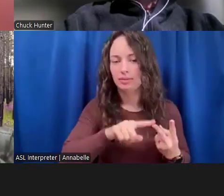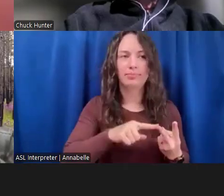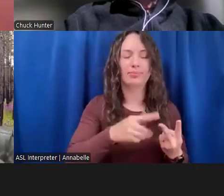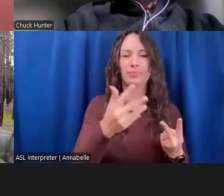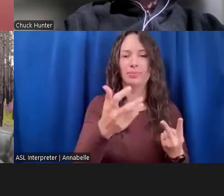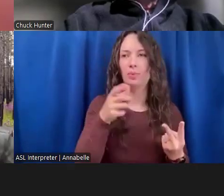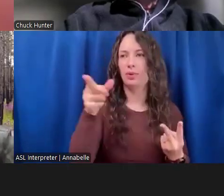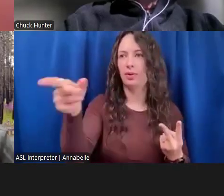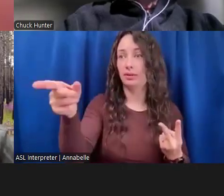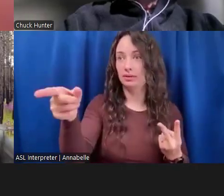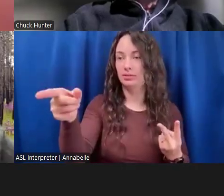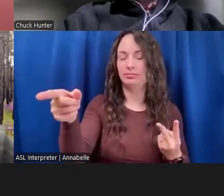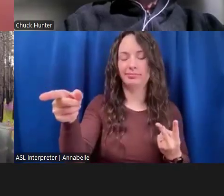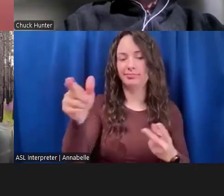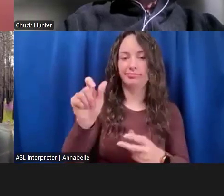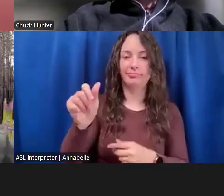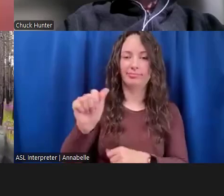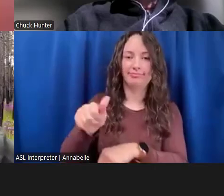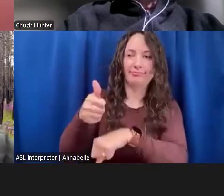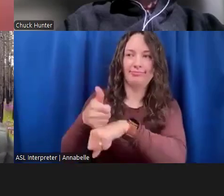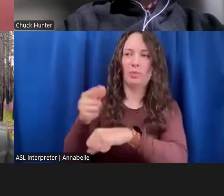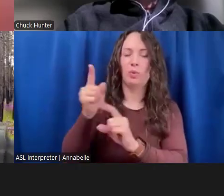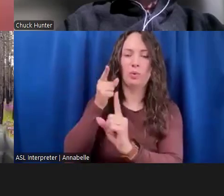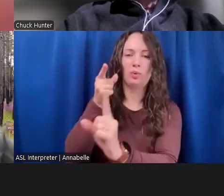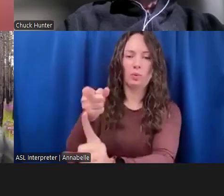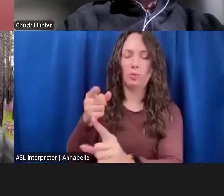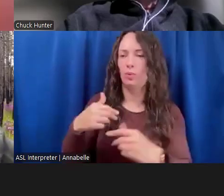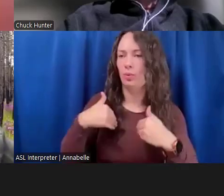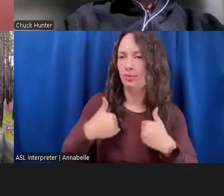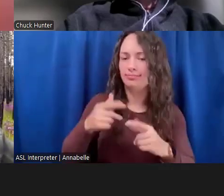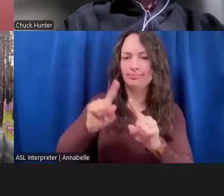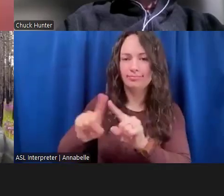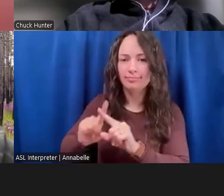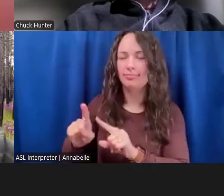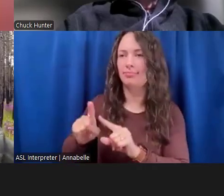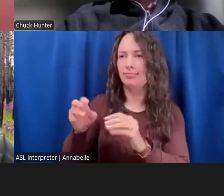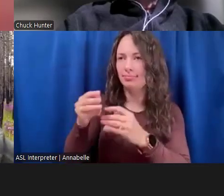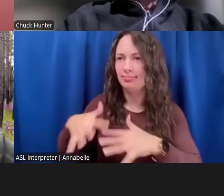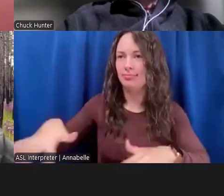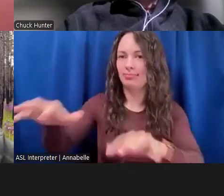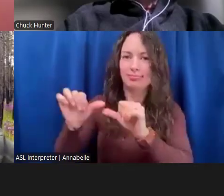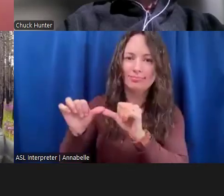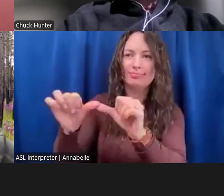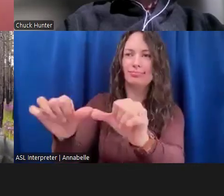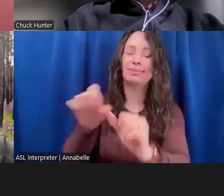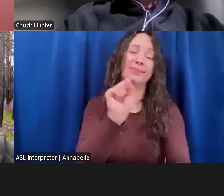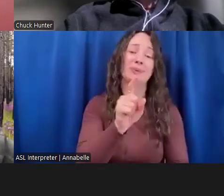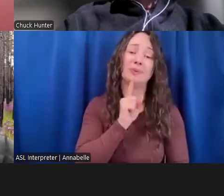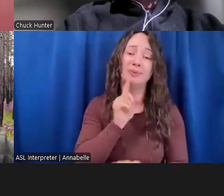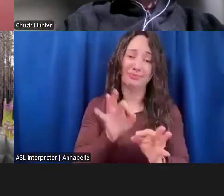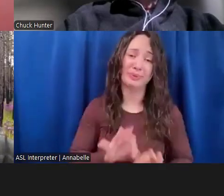priority species, wildlife species in the landscape. But yeah, I think it's super important.